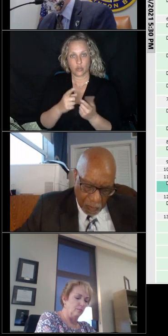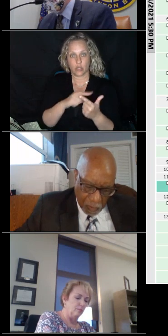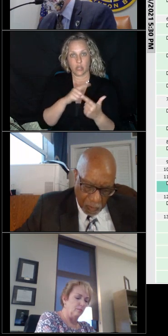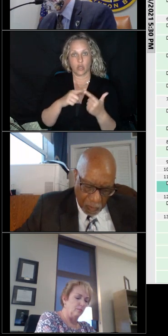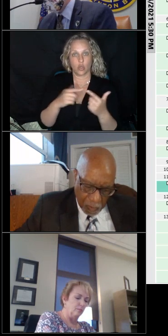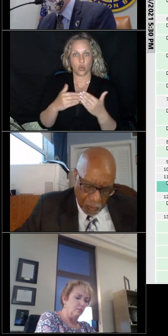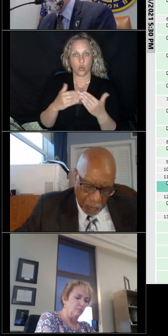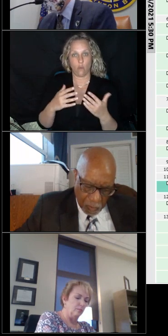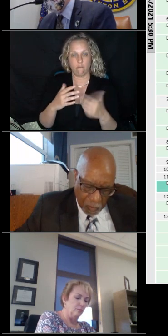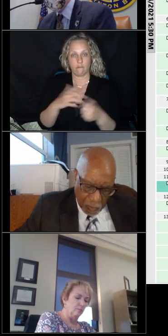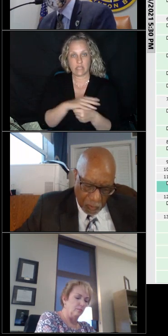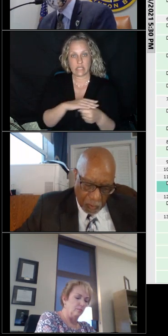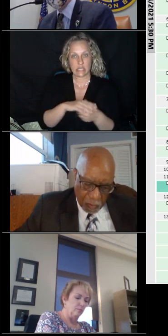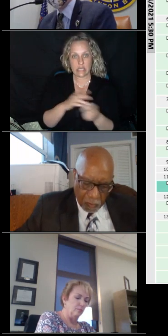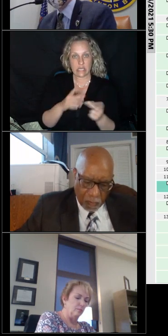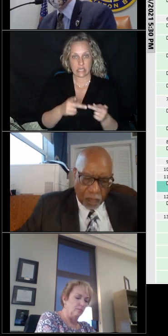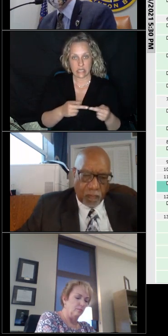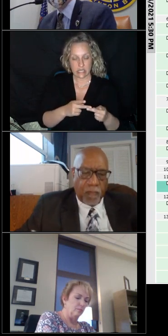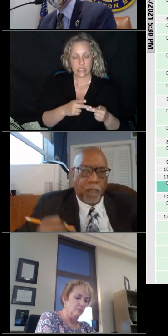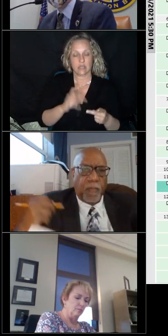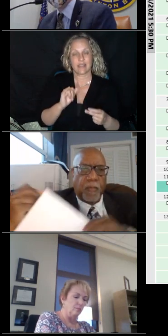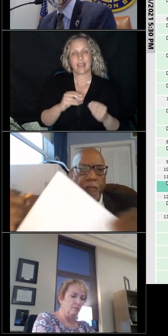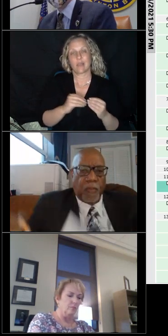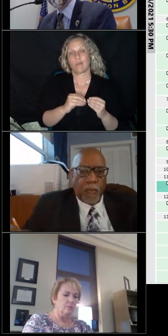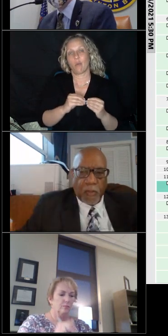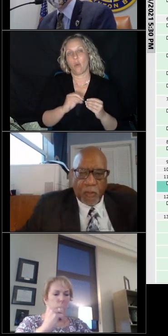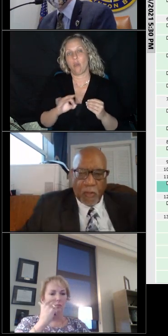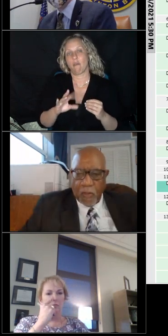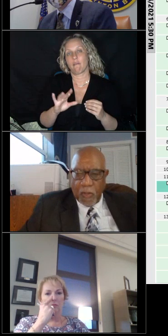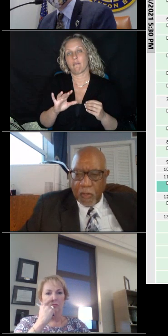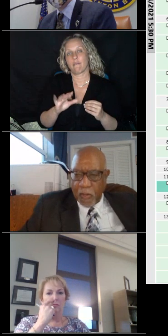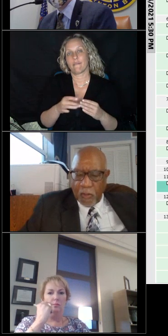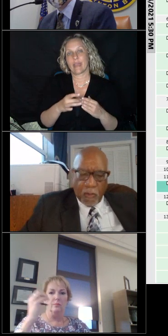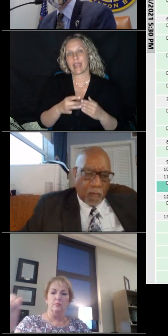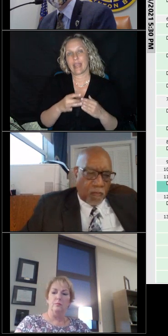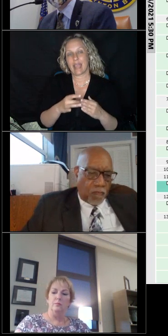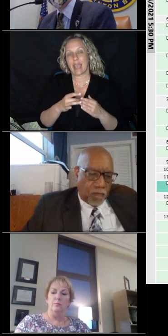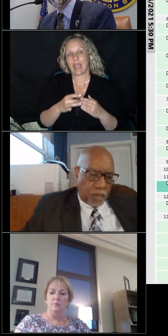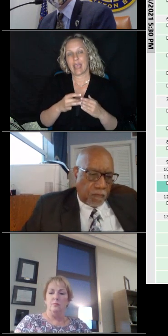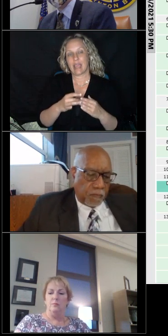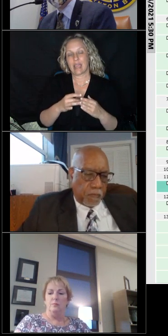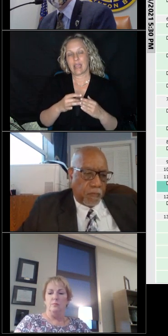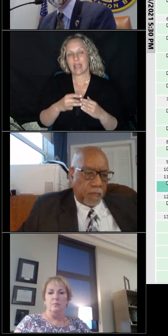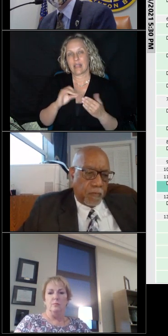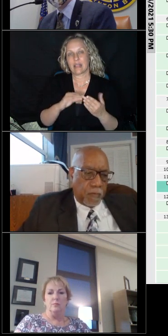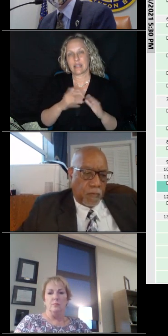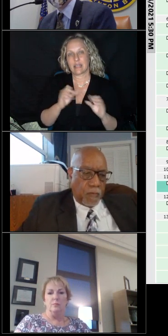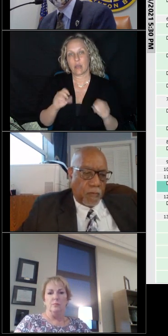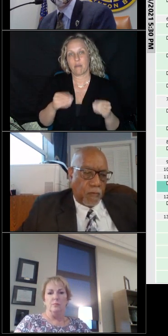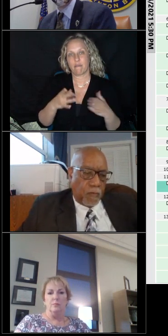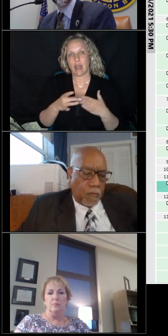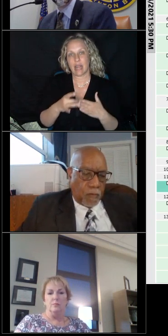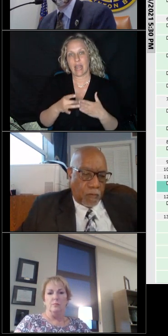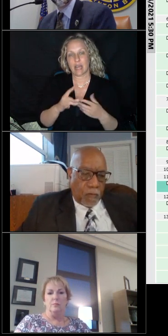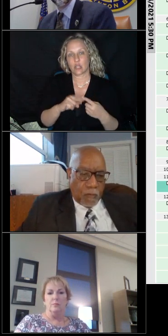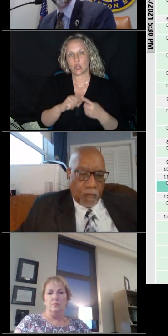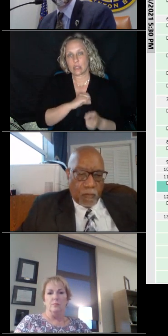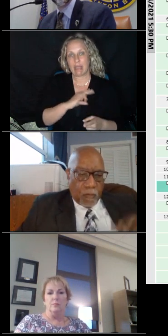facilities. And that is more of guidance, is so that the city can provide guidance to